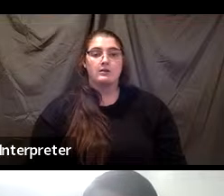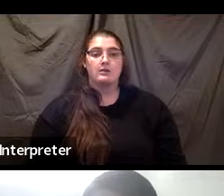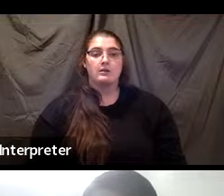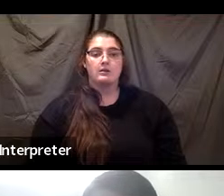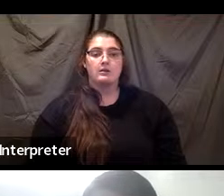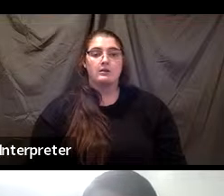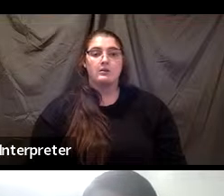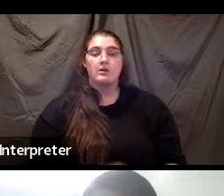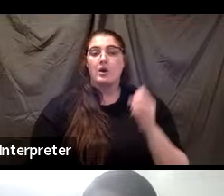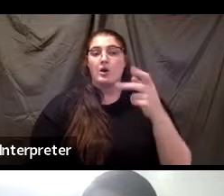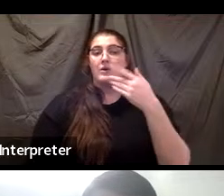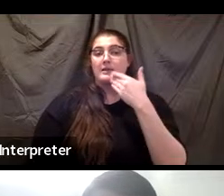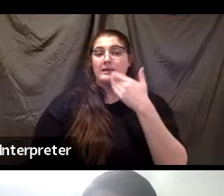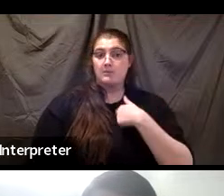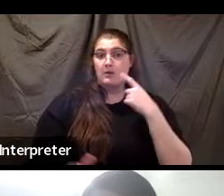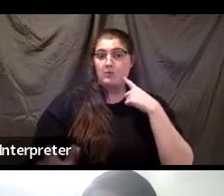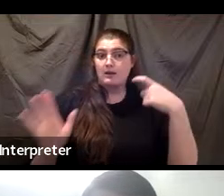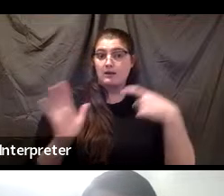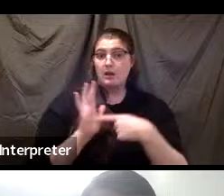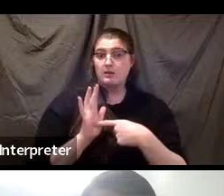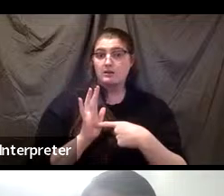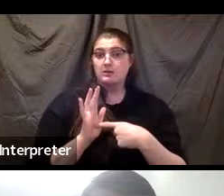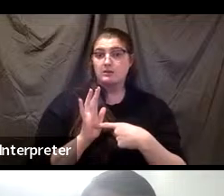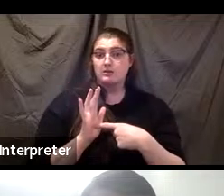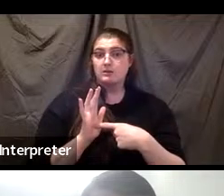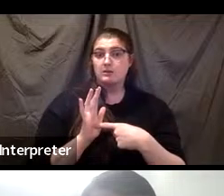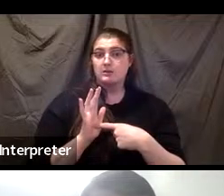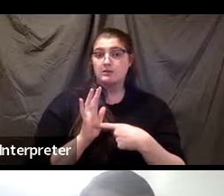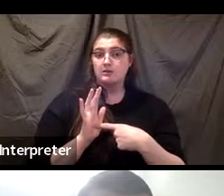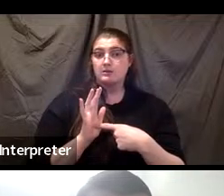Oh, thank you. Am I recognized?